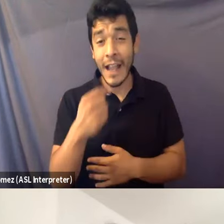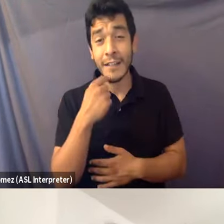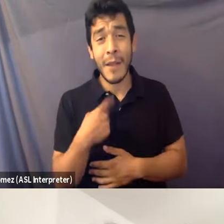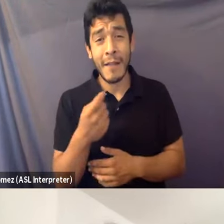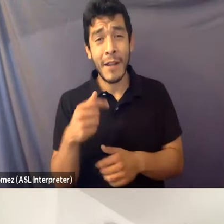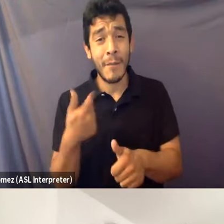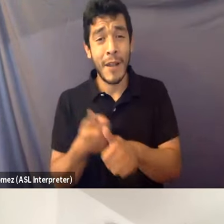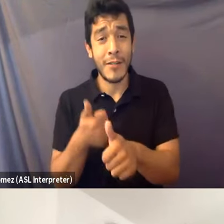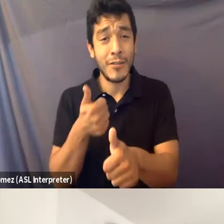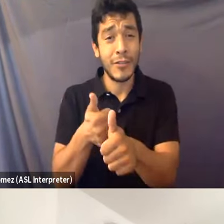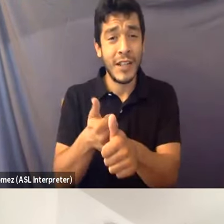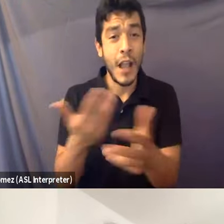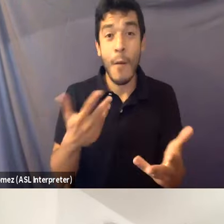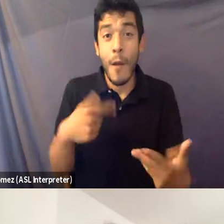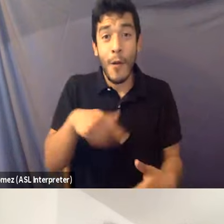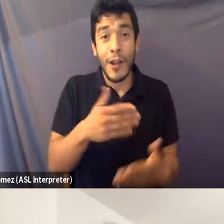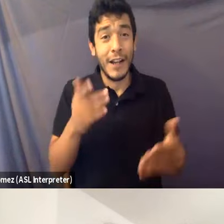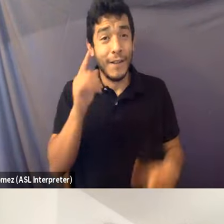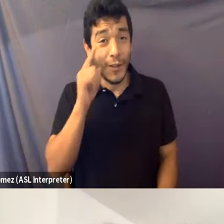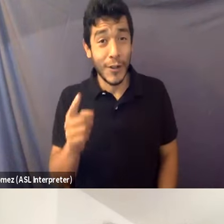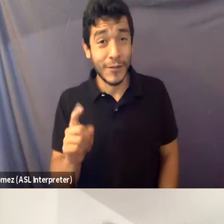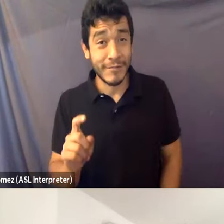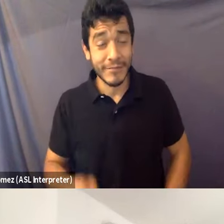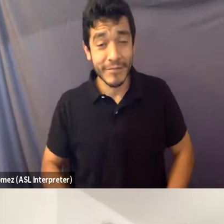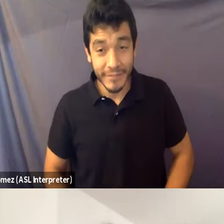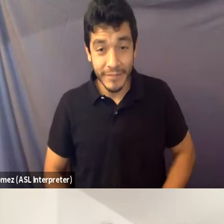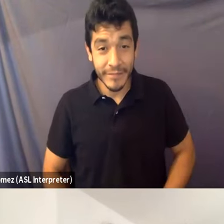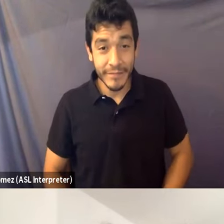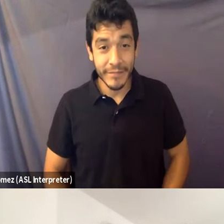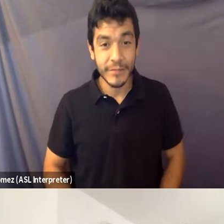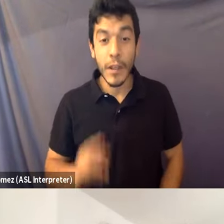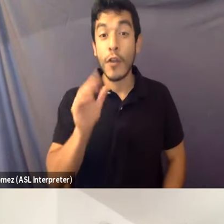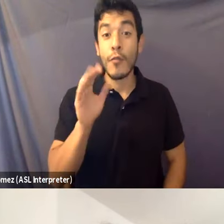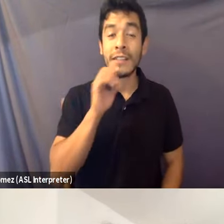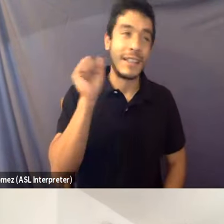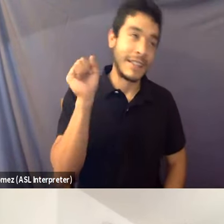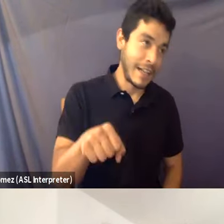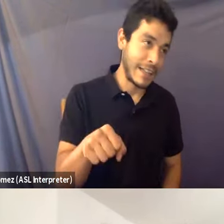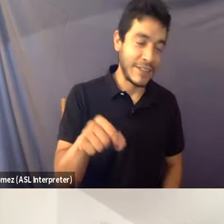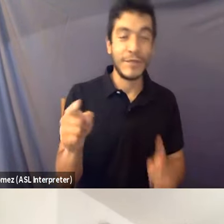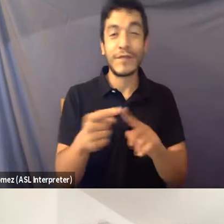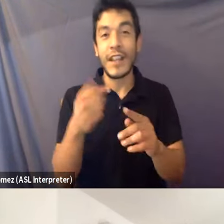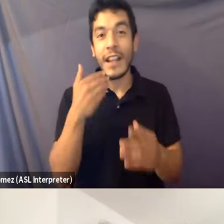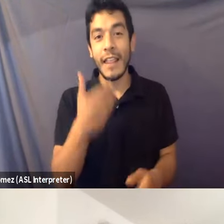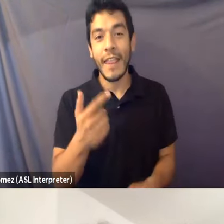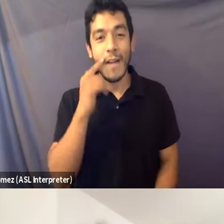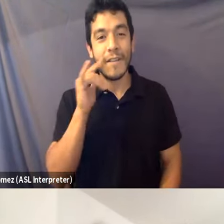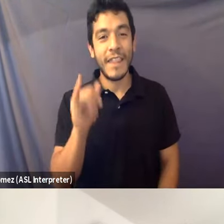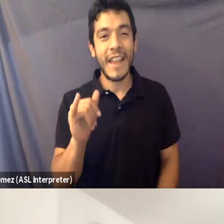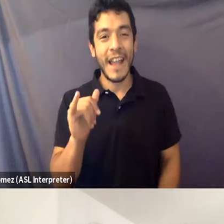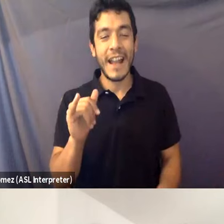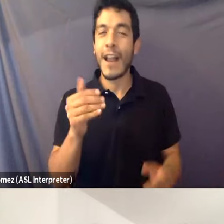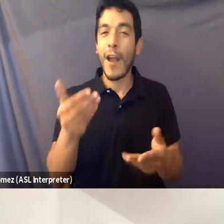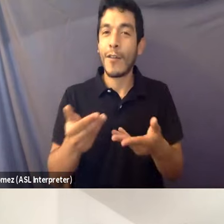what we are here for? Yes. Well, first of all, thank you, LaTosha, for hosting us.